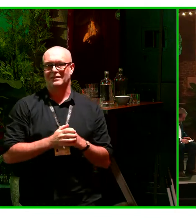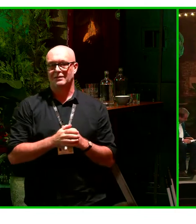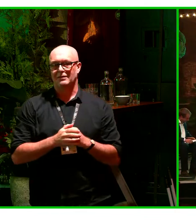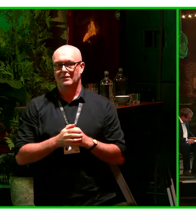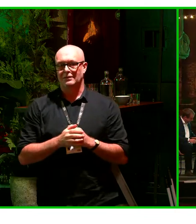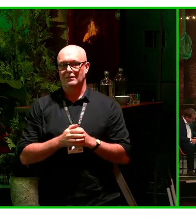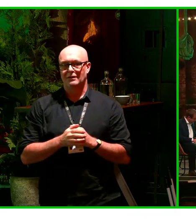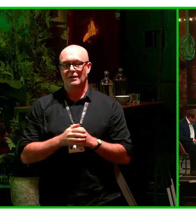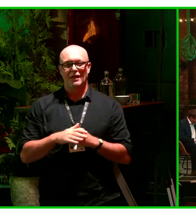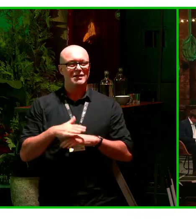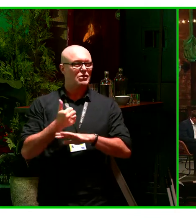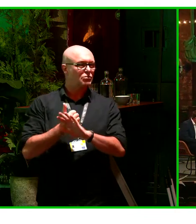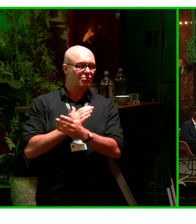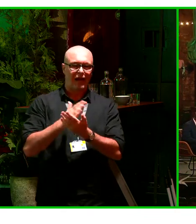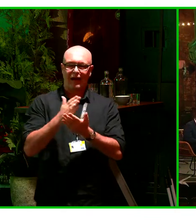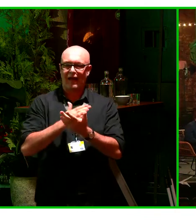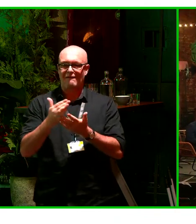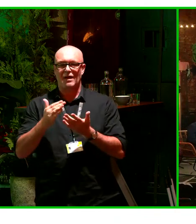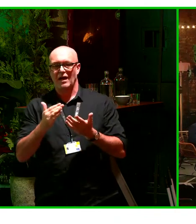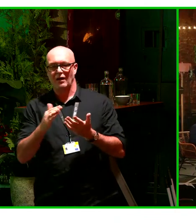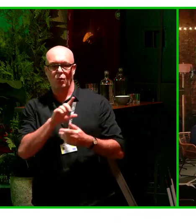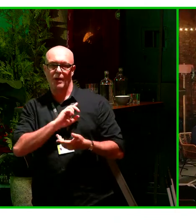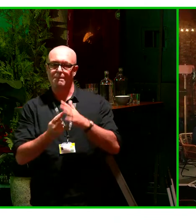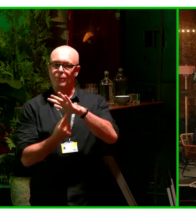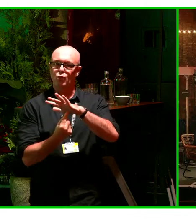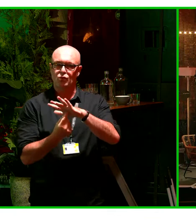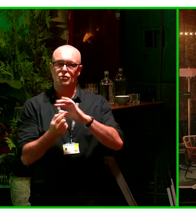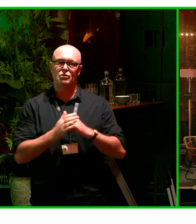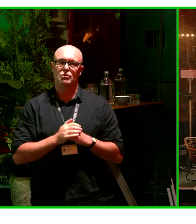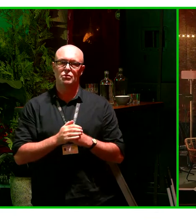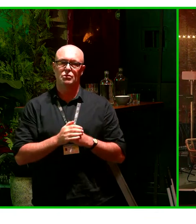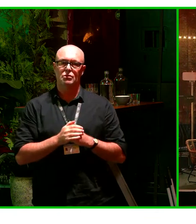just to set the scene on why this is an important matter, so